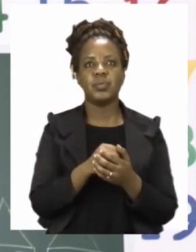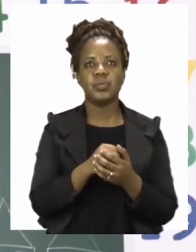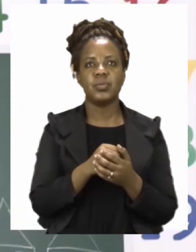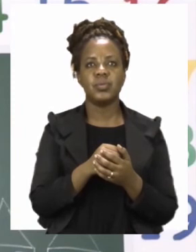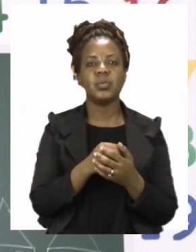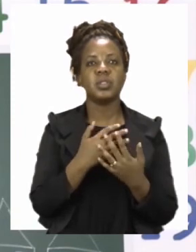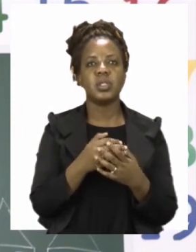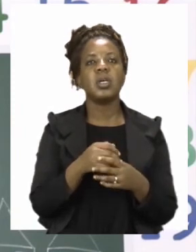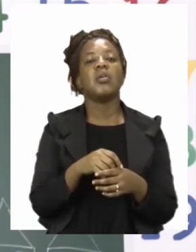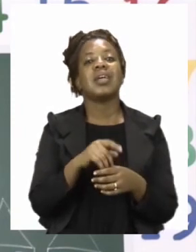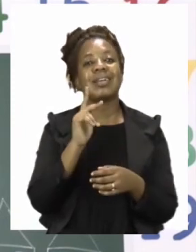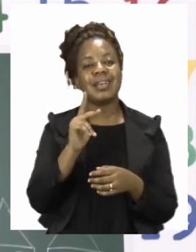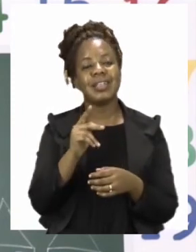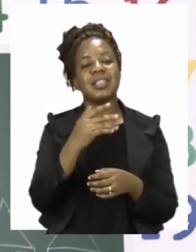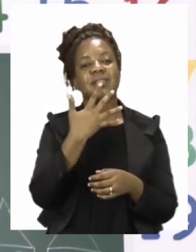57,